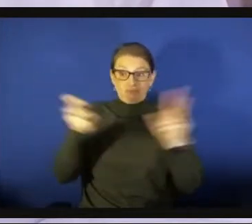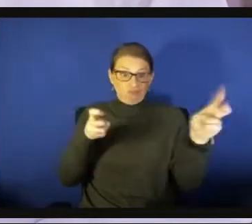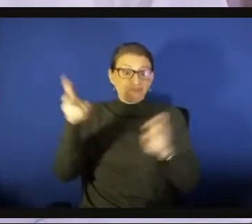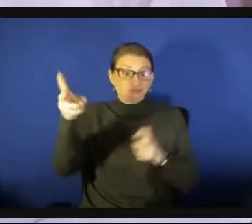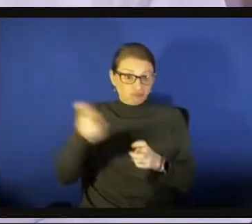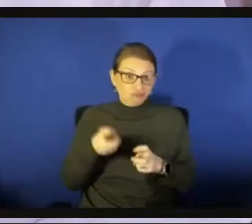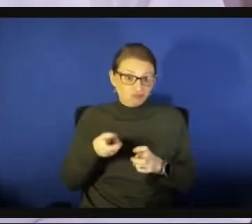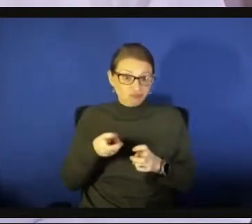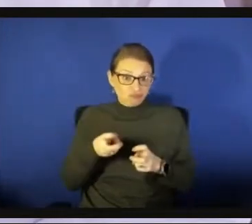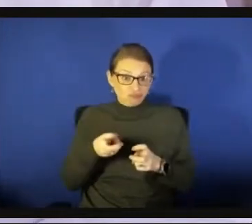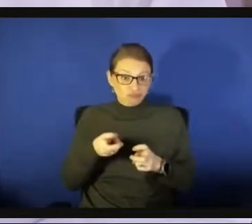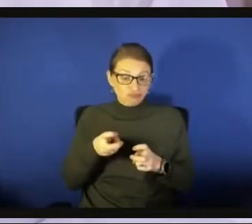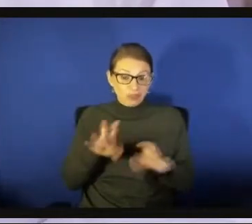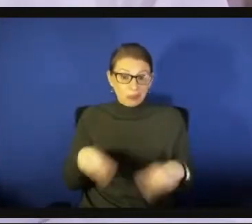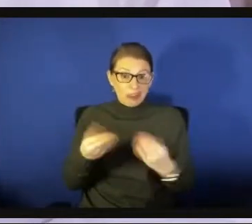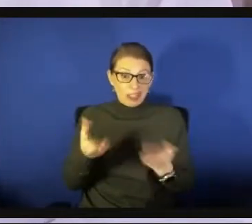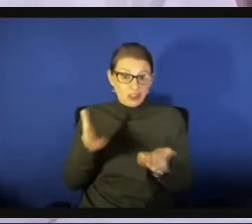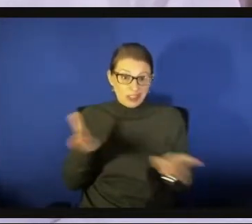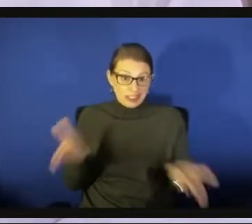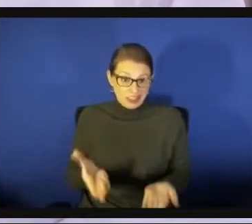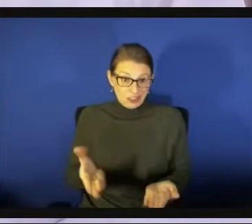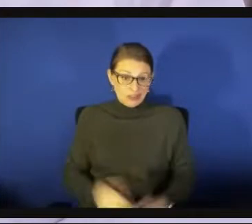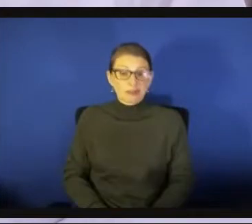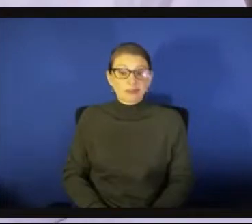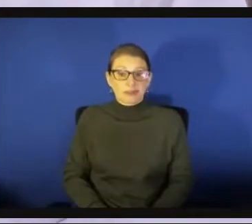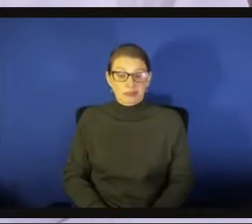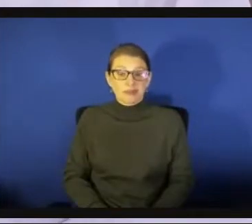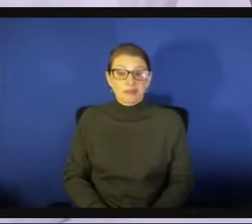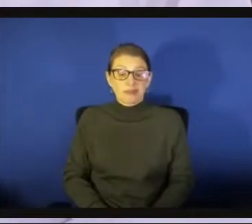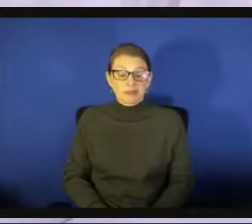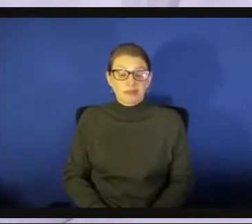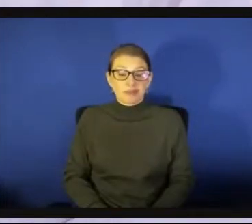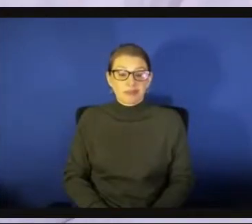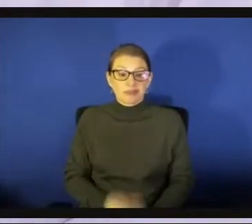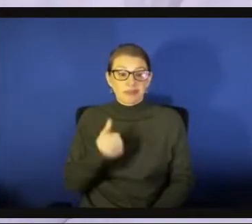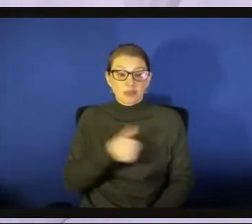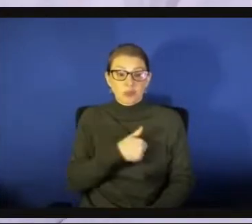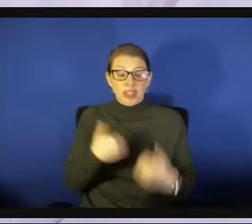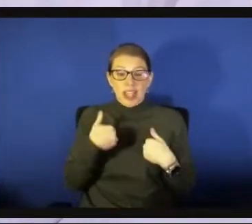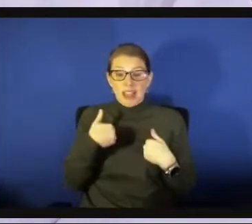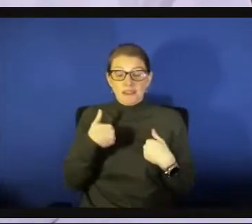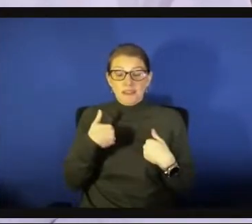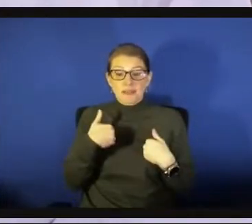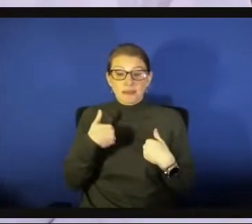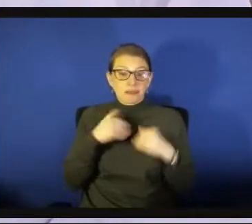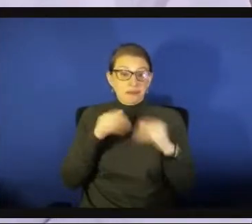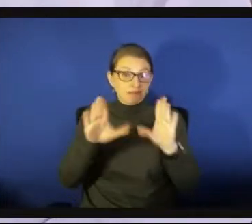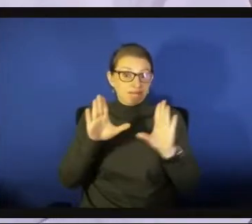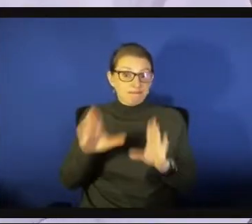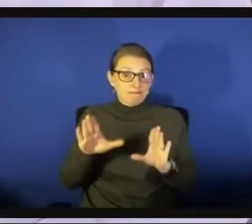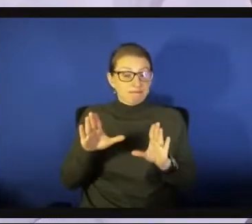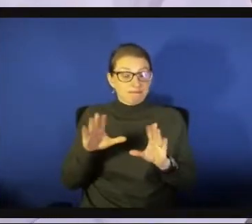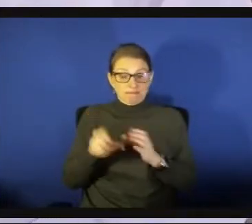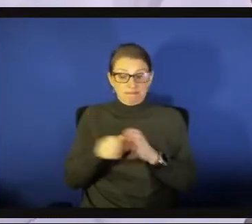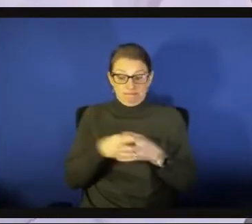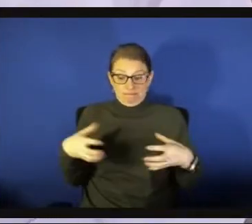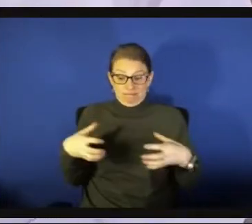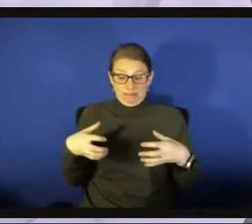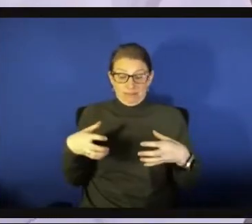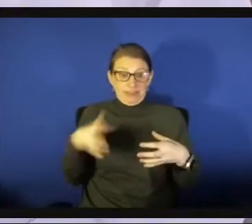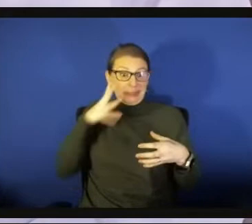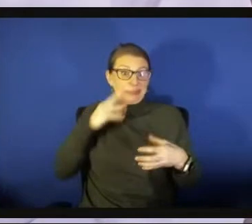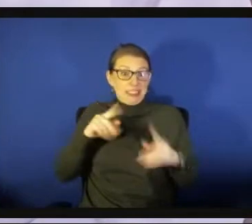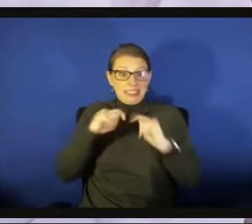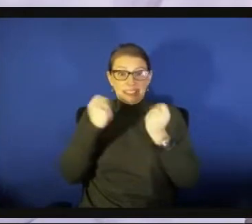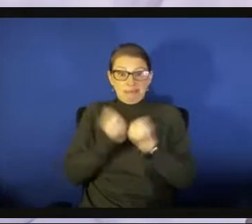radiation therapists that actually deliver the treatment. And so we have an incredibly large and experienced team ready to